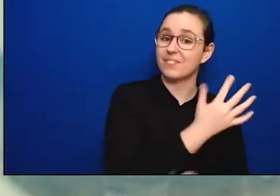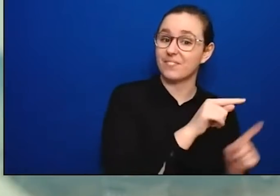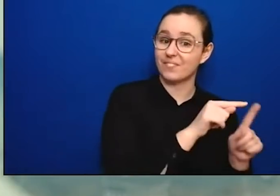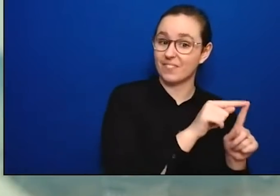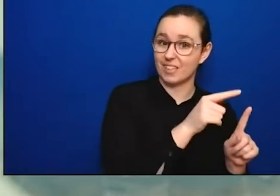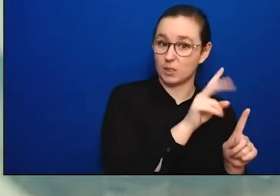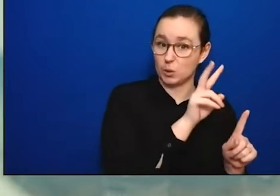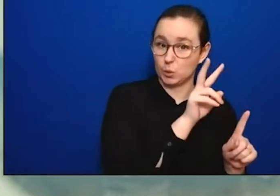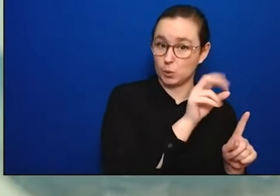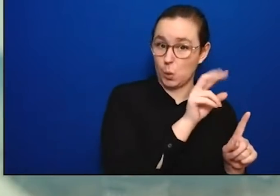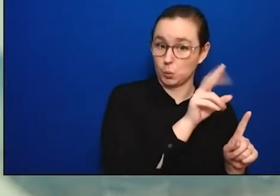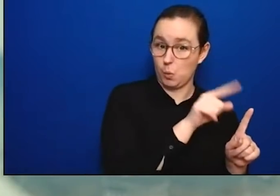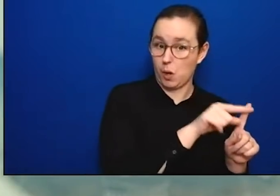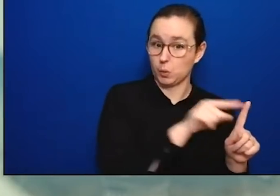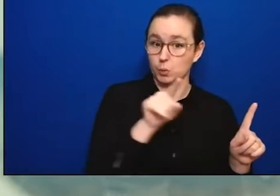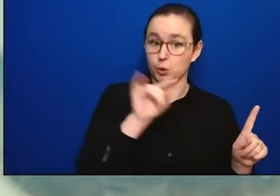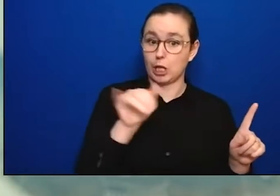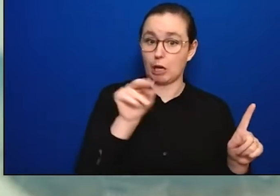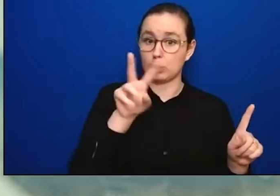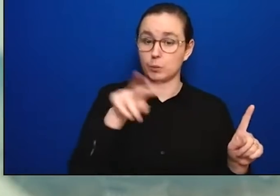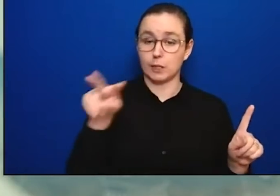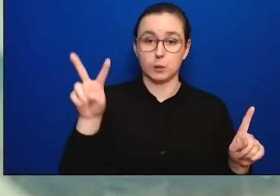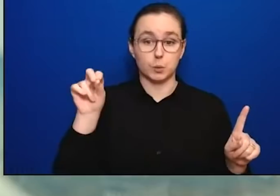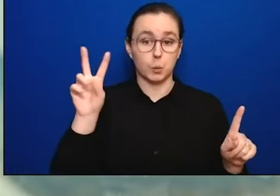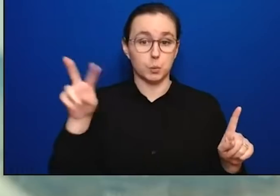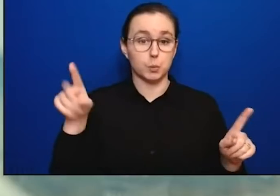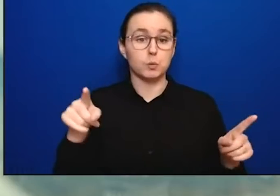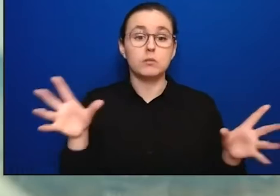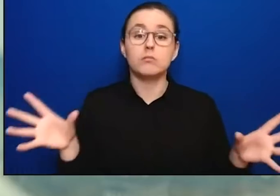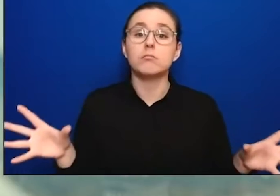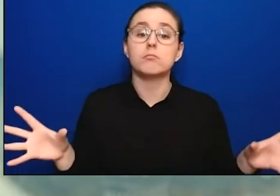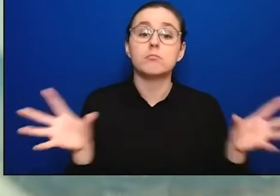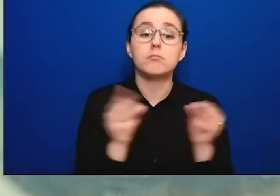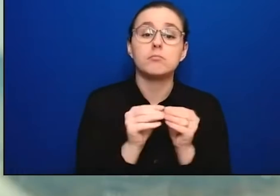of COVID and factors including severe weather patterns have caused